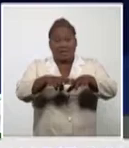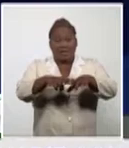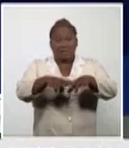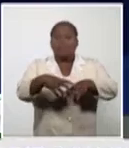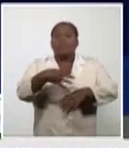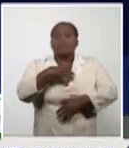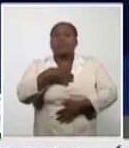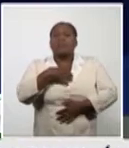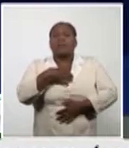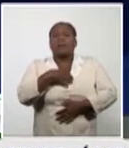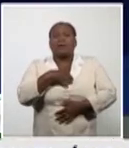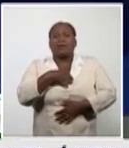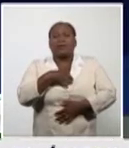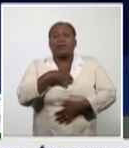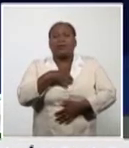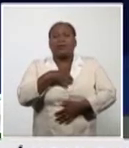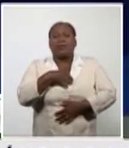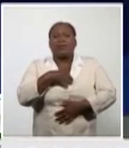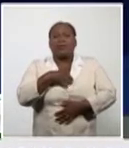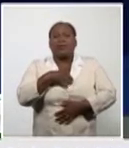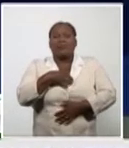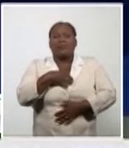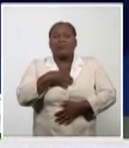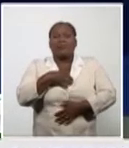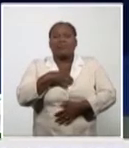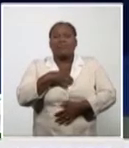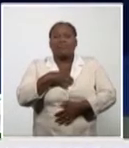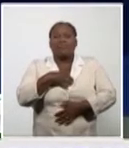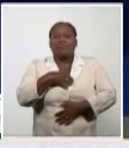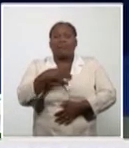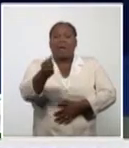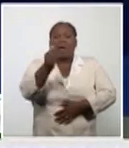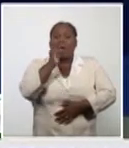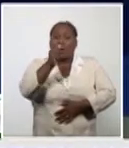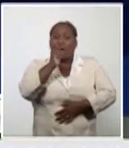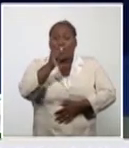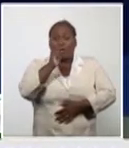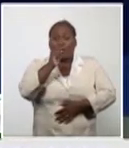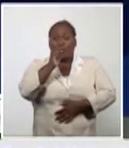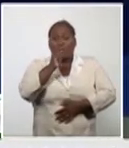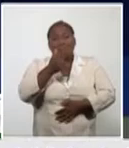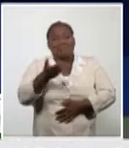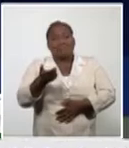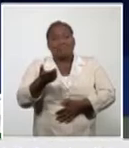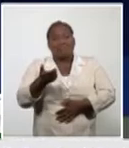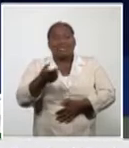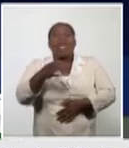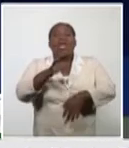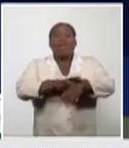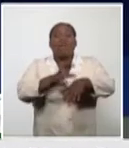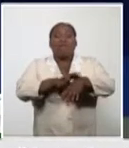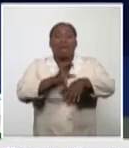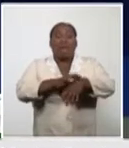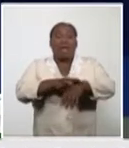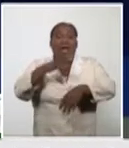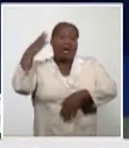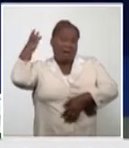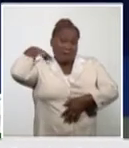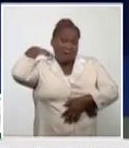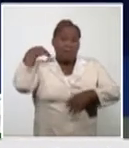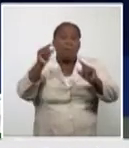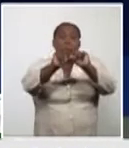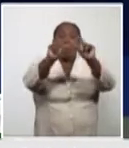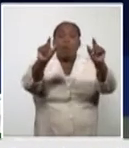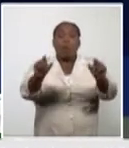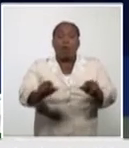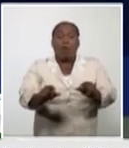This patient had a history of alcoholism and chronic obstructive pulmonary disease. He was at the Provincial Center for Social